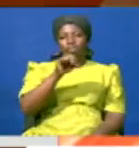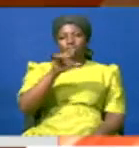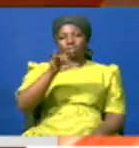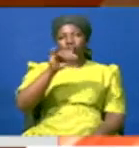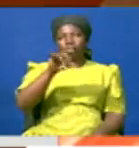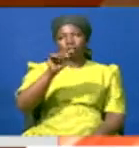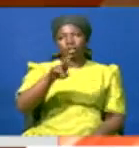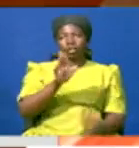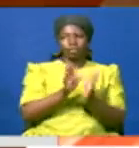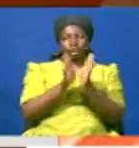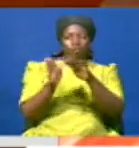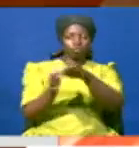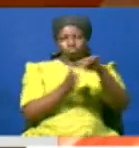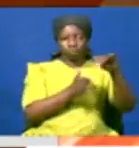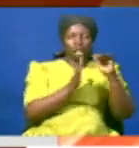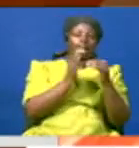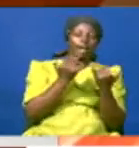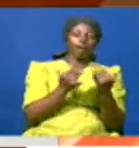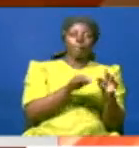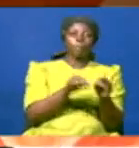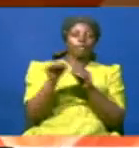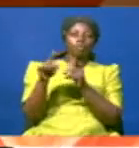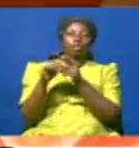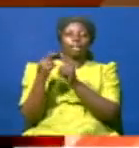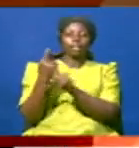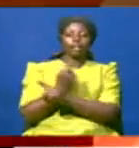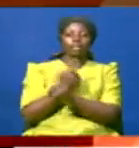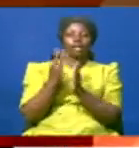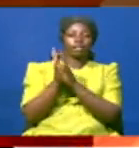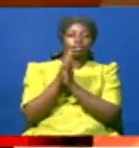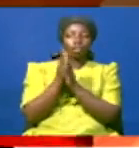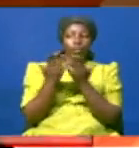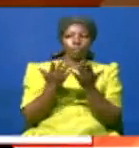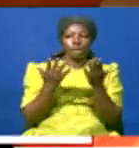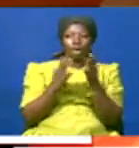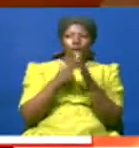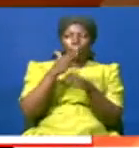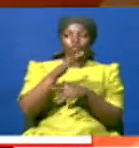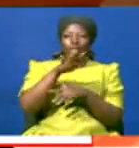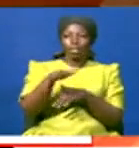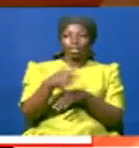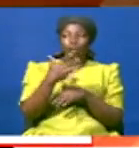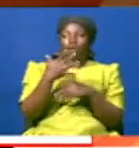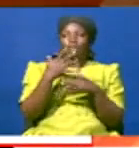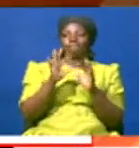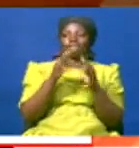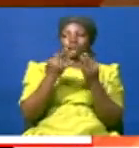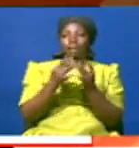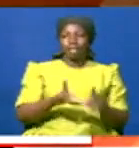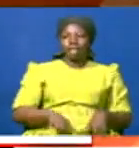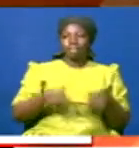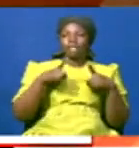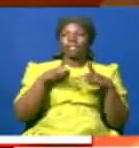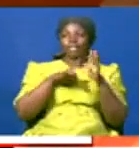Now we cross over to a different story where more than 1,000 families residing on an